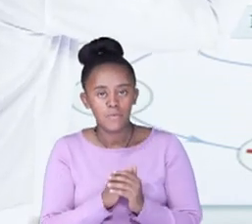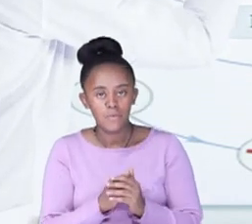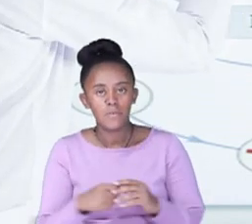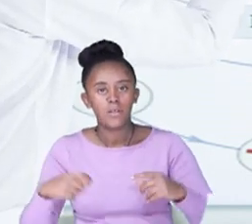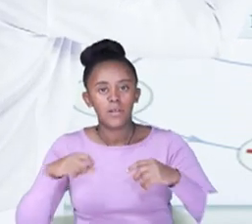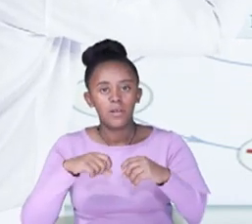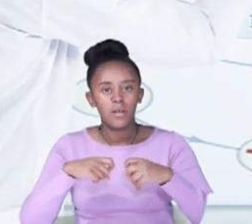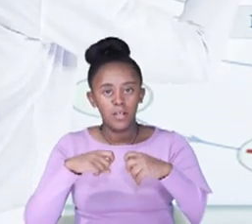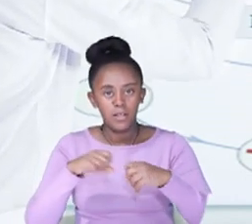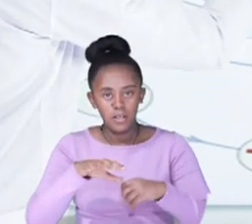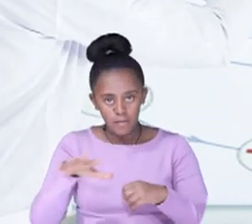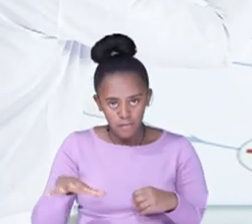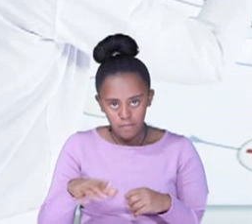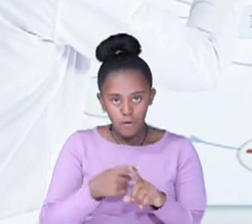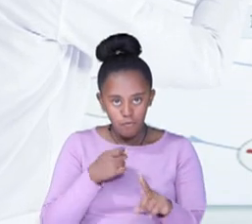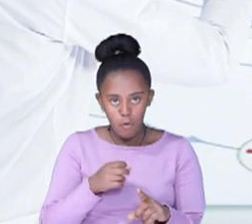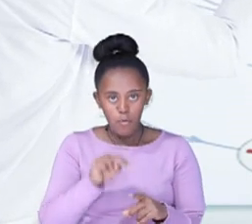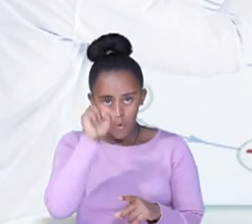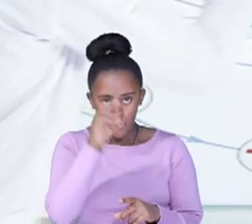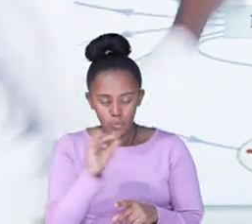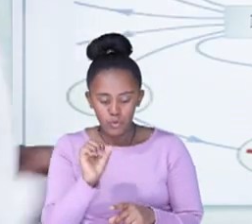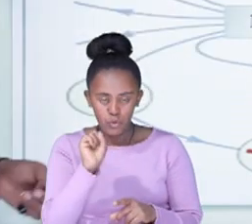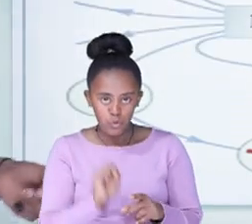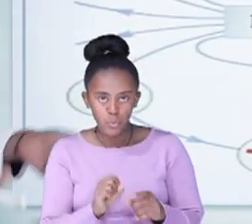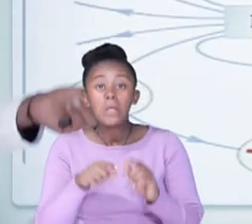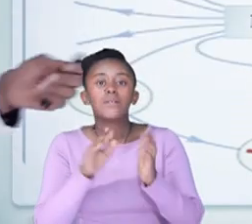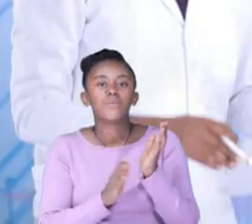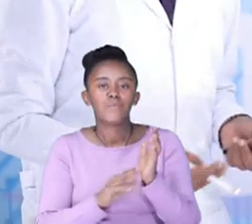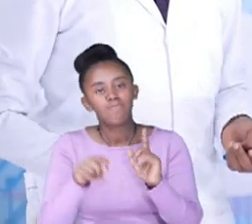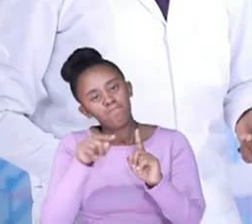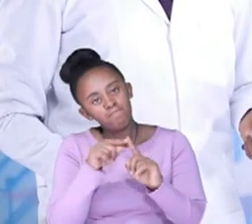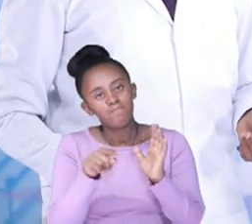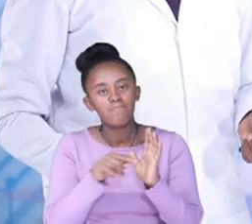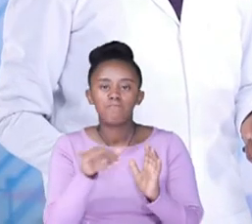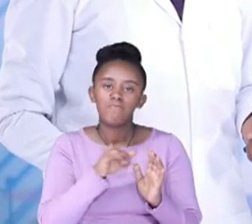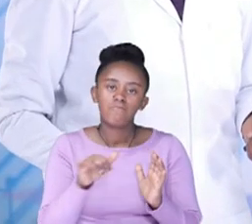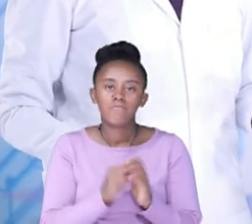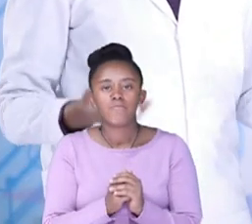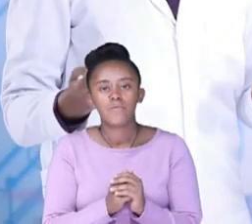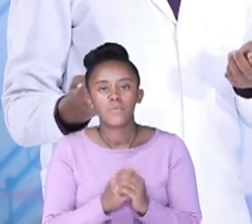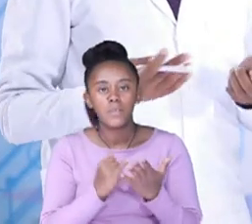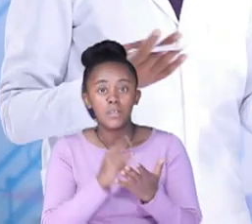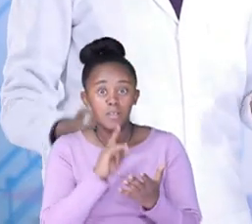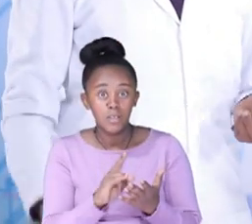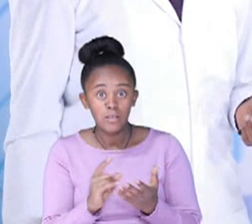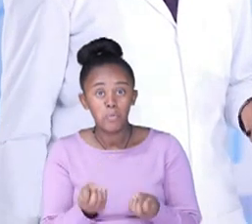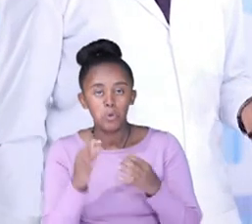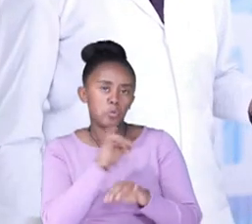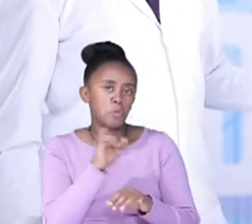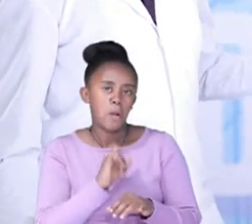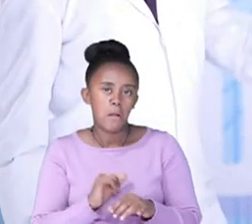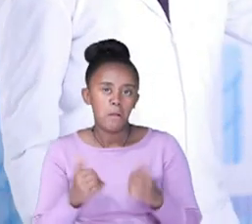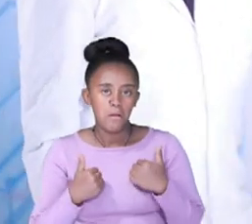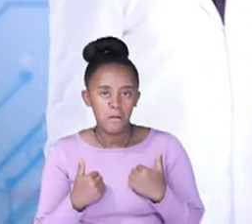field lines run from north, from positive to negative. The same is true here. It has more of